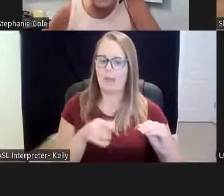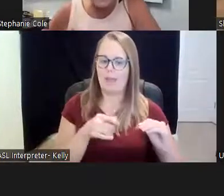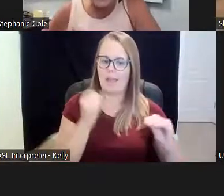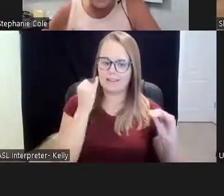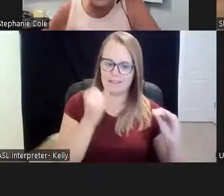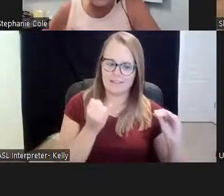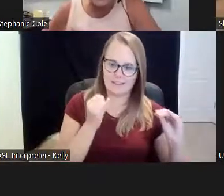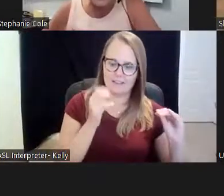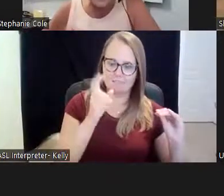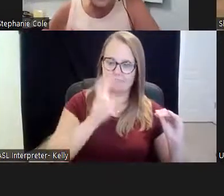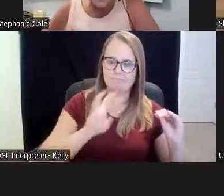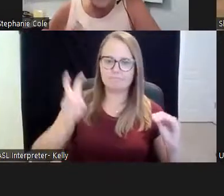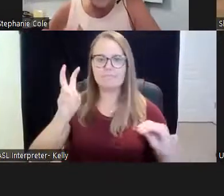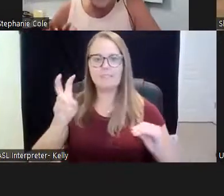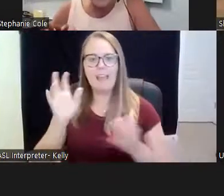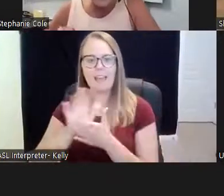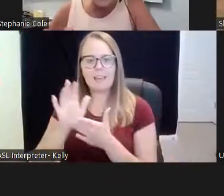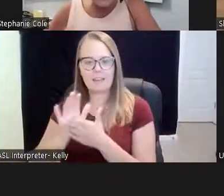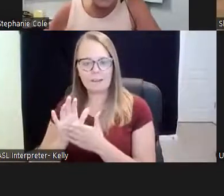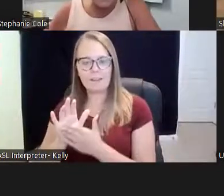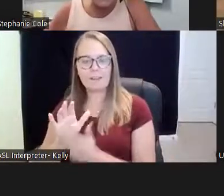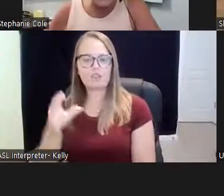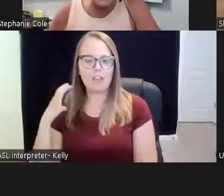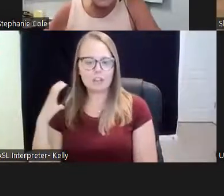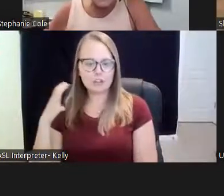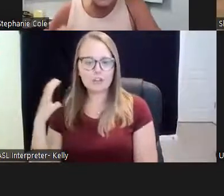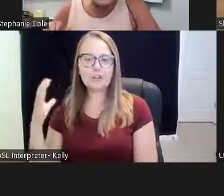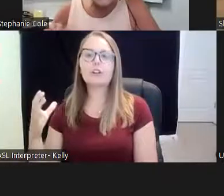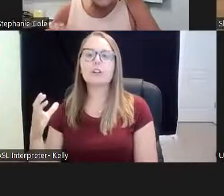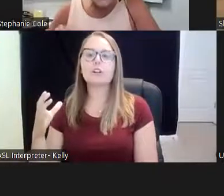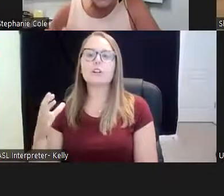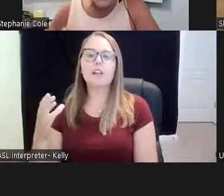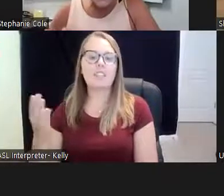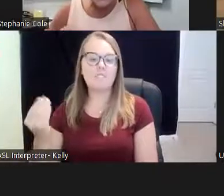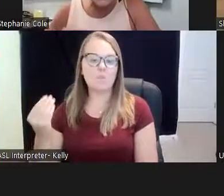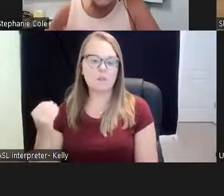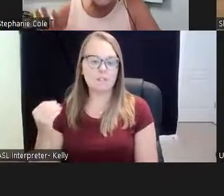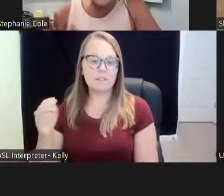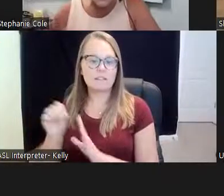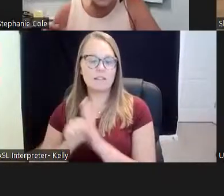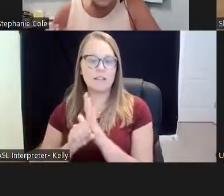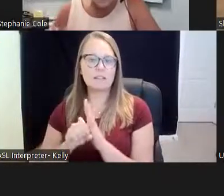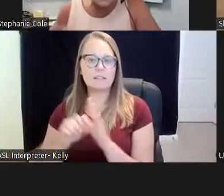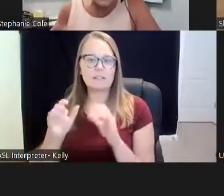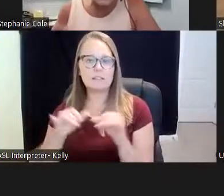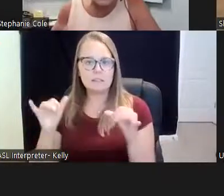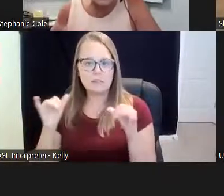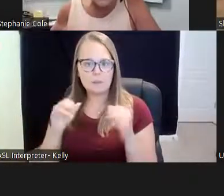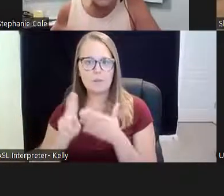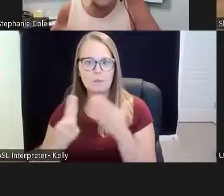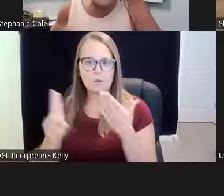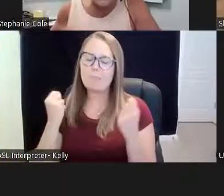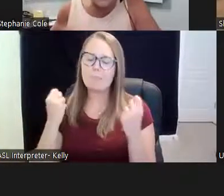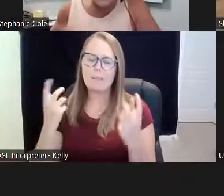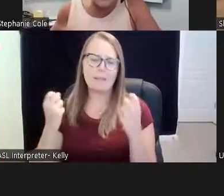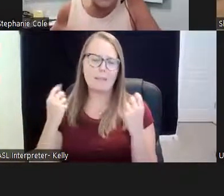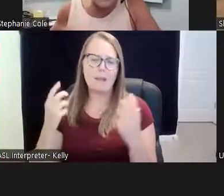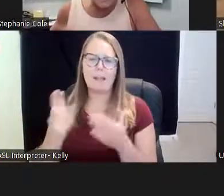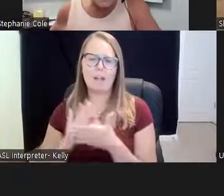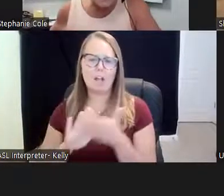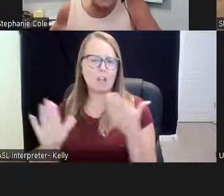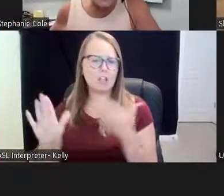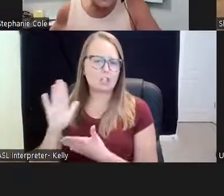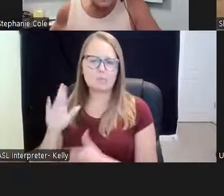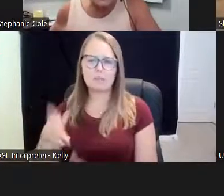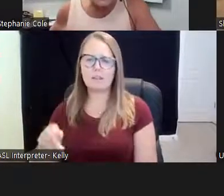the academic chancellor, and from there to the 14 state system universities. There's a ton of colleges in Pennsylvania, but that's just